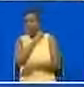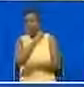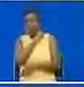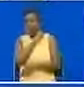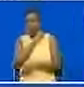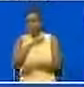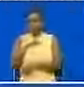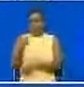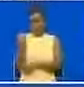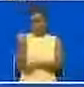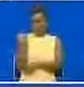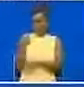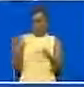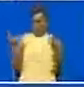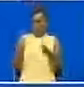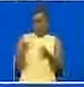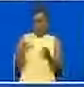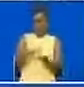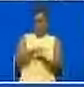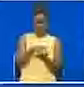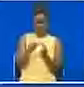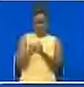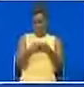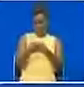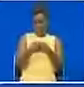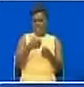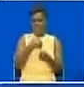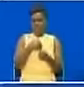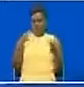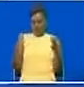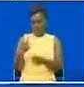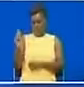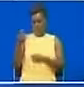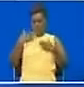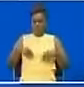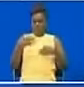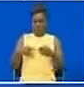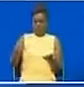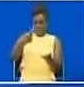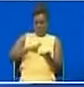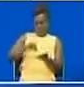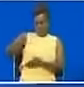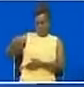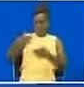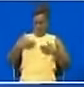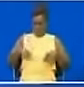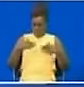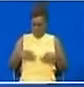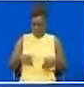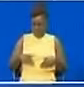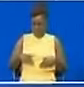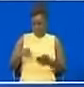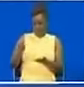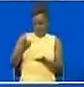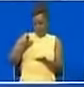Just the other day, the party was faced with another challenge when a group of Kenyans who had registered Jubilee People Party wrote to the